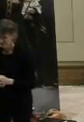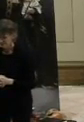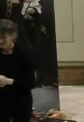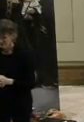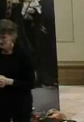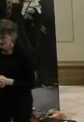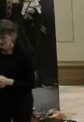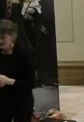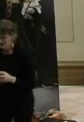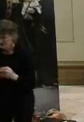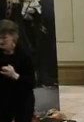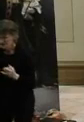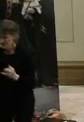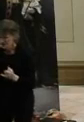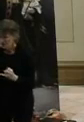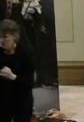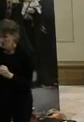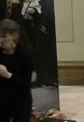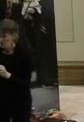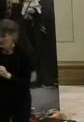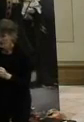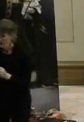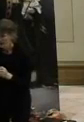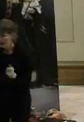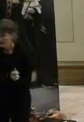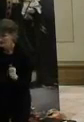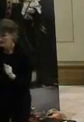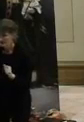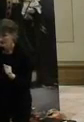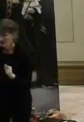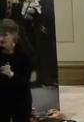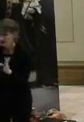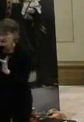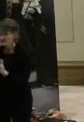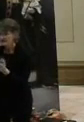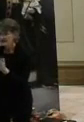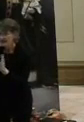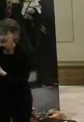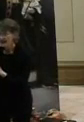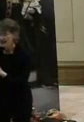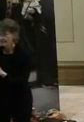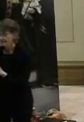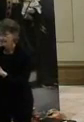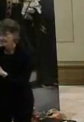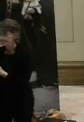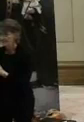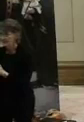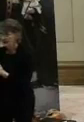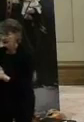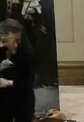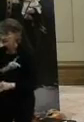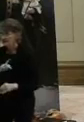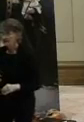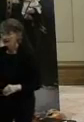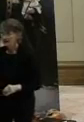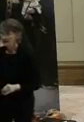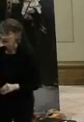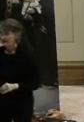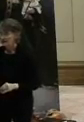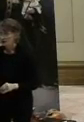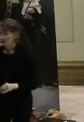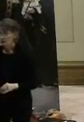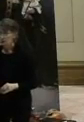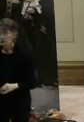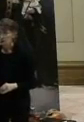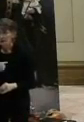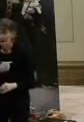Through holy baptism, we have become a priest, a prophet, and a king. We are to rule with Christ. We are to speak